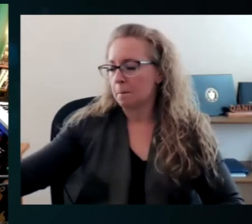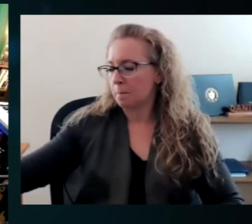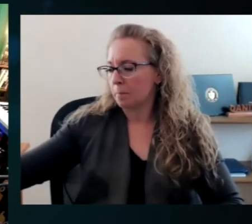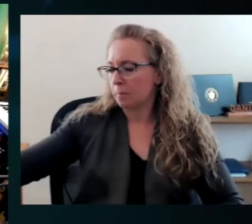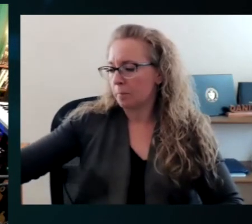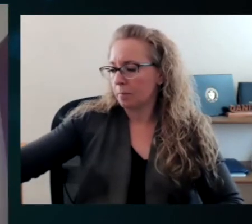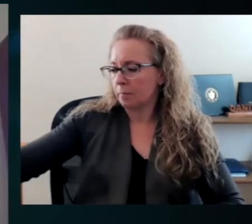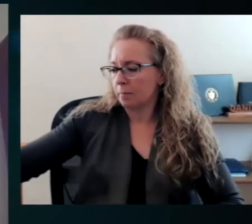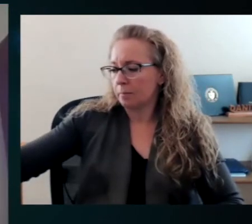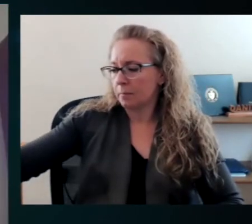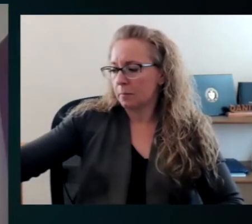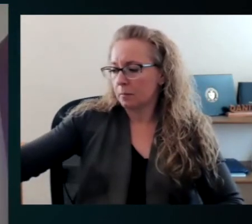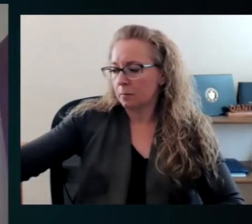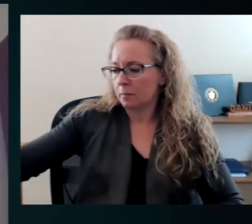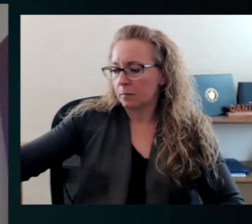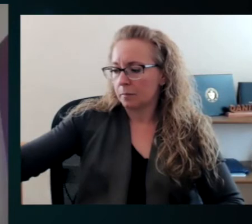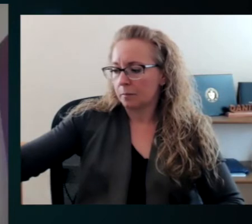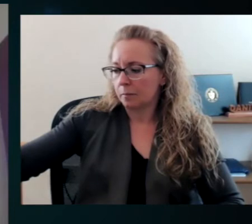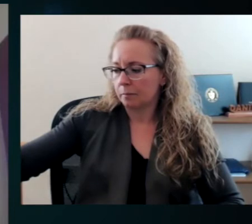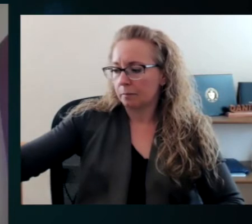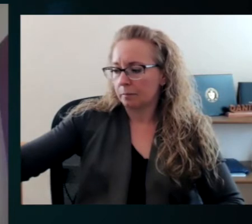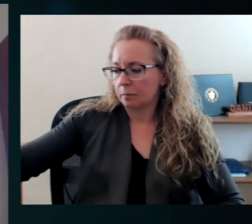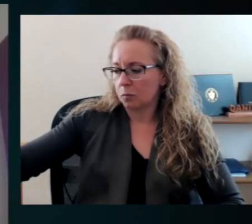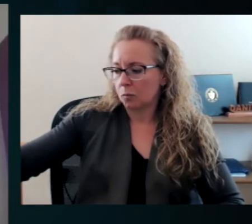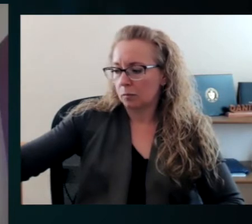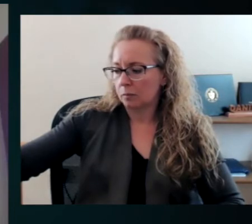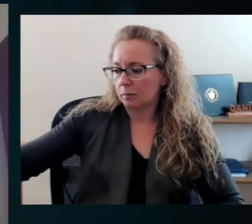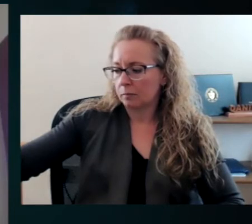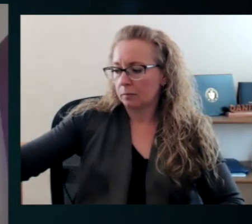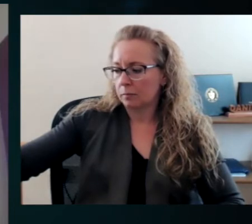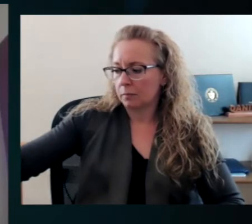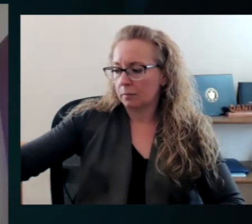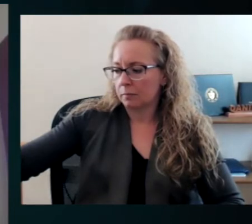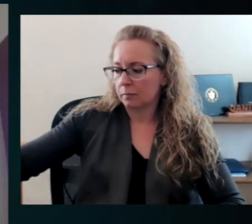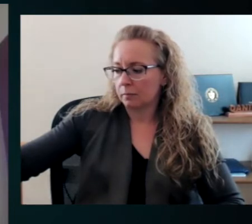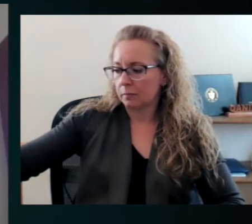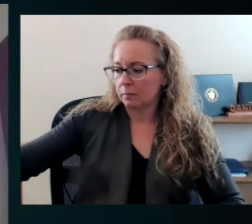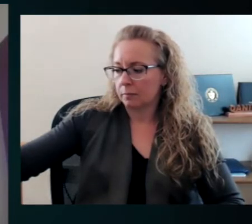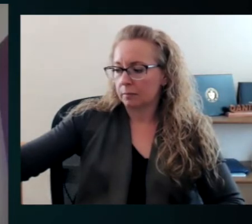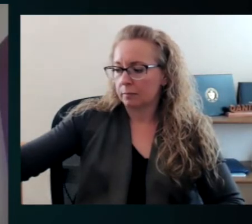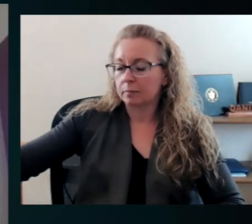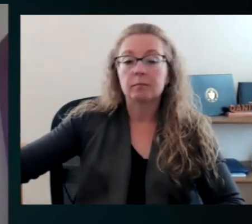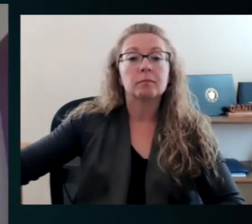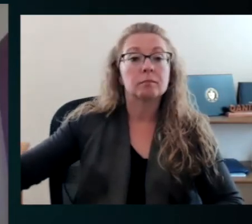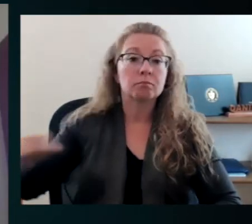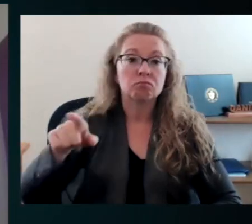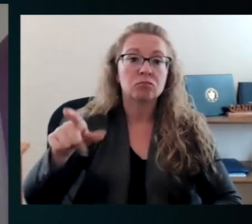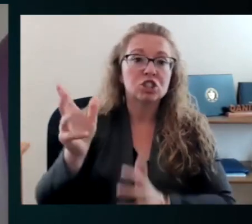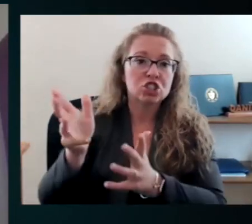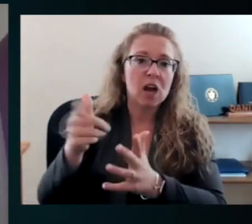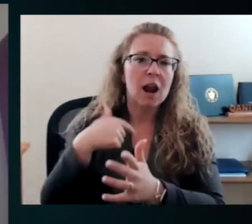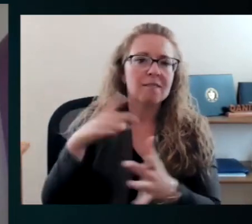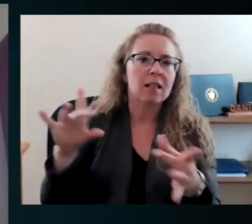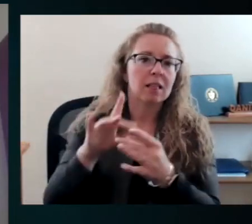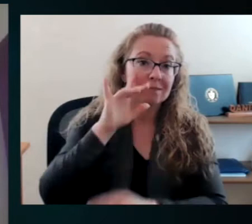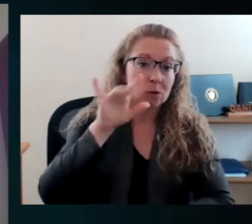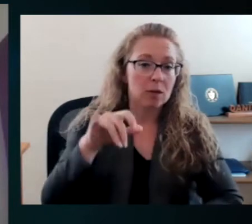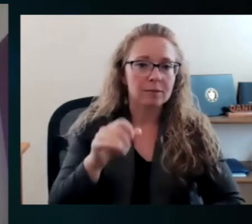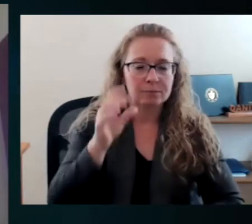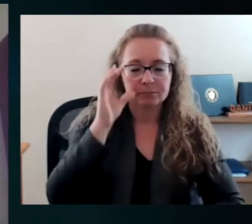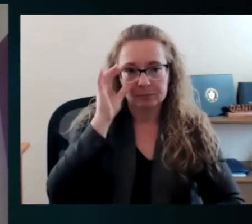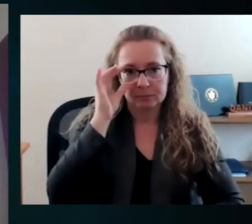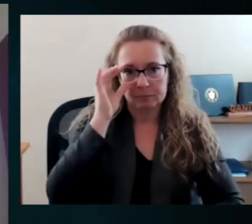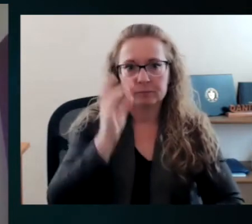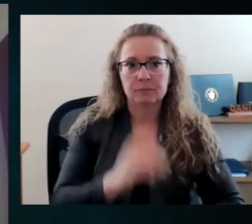Yeah, and I see Kat has posted a link in the chat there. They also have stated,